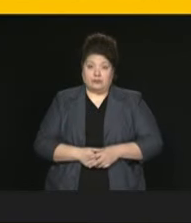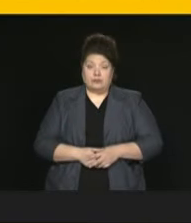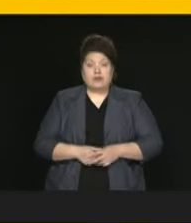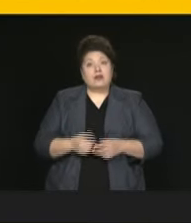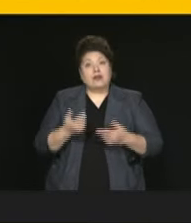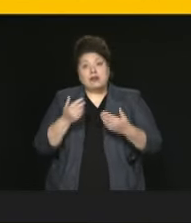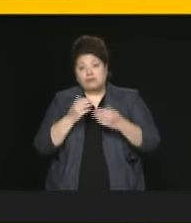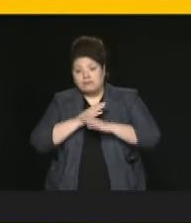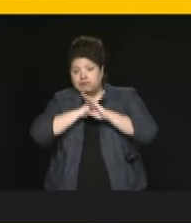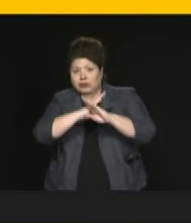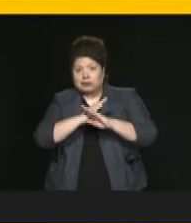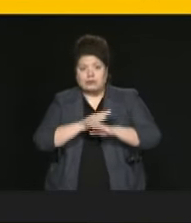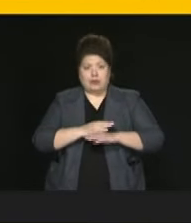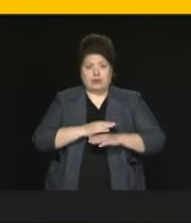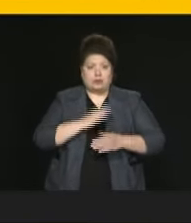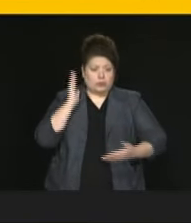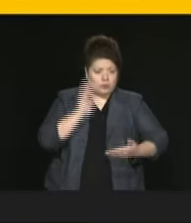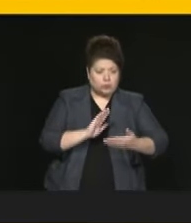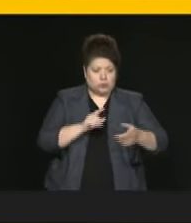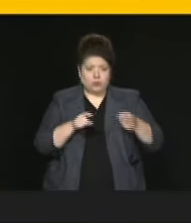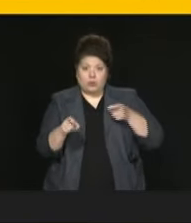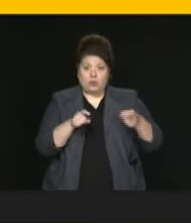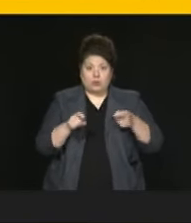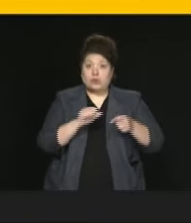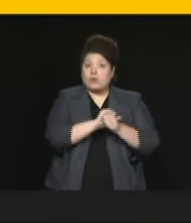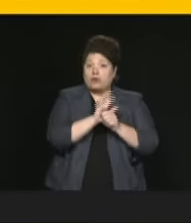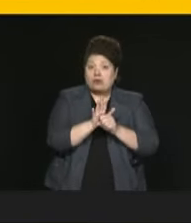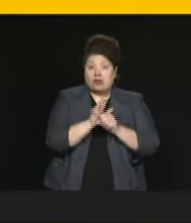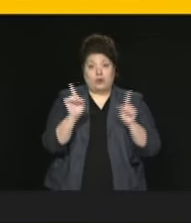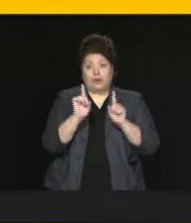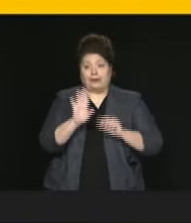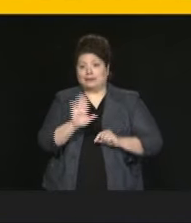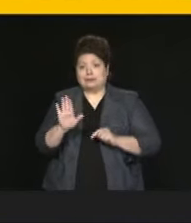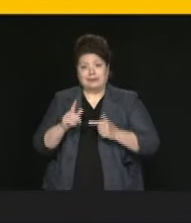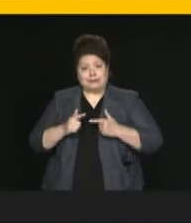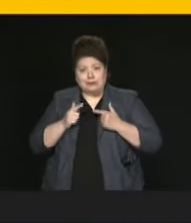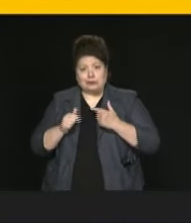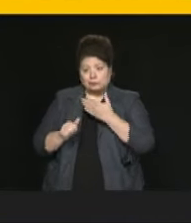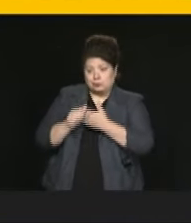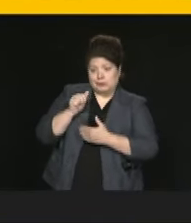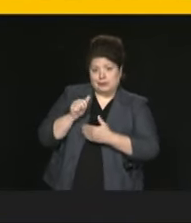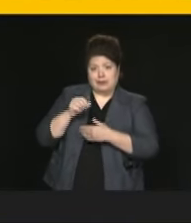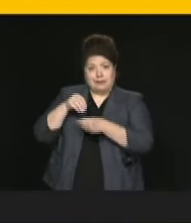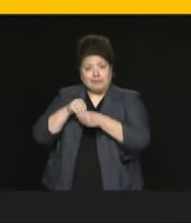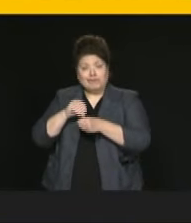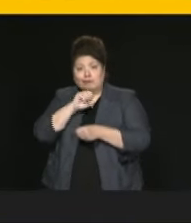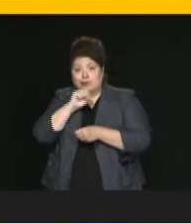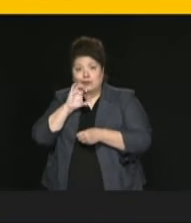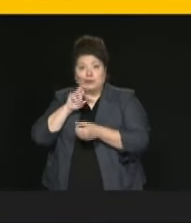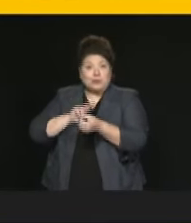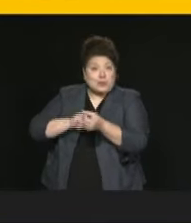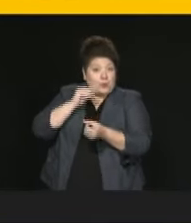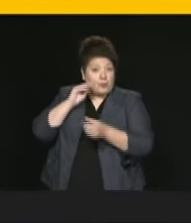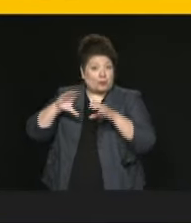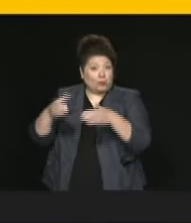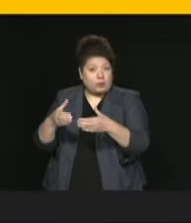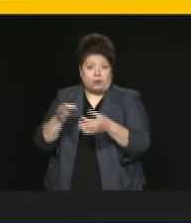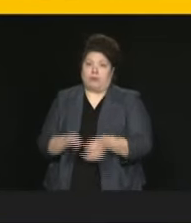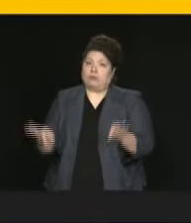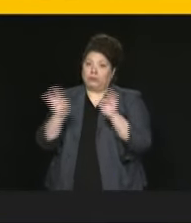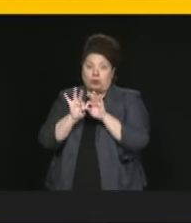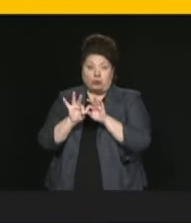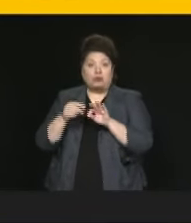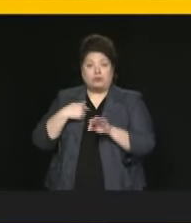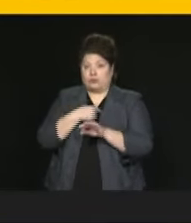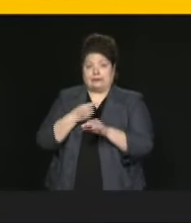in high-risk populations is crucial for controlling this and future waves of